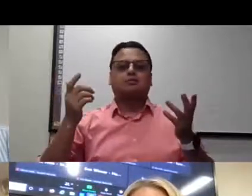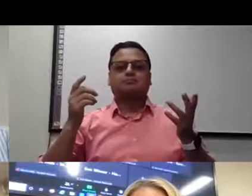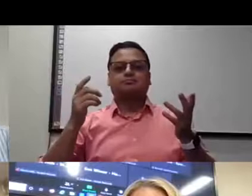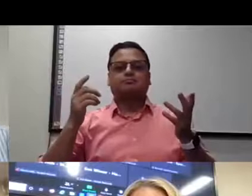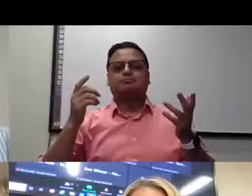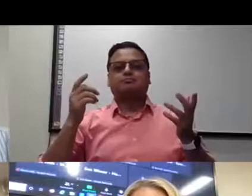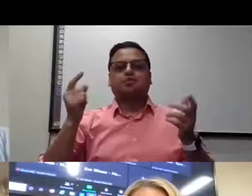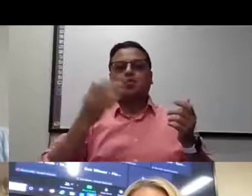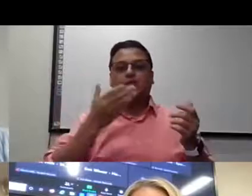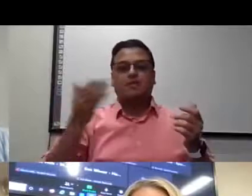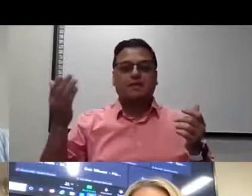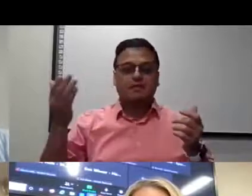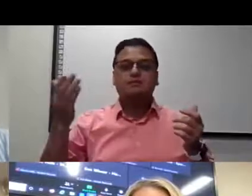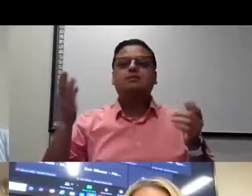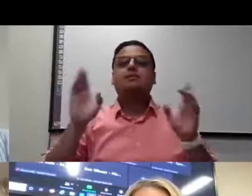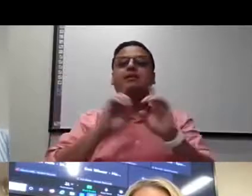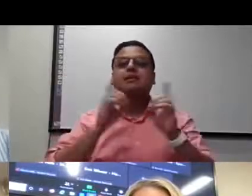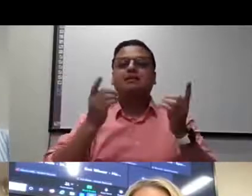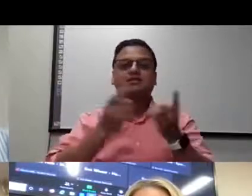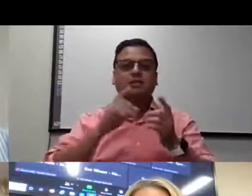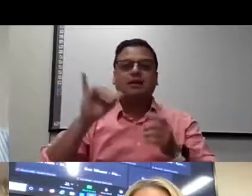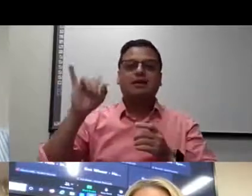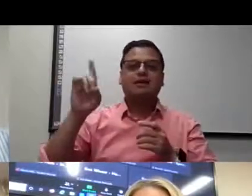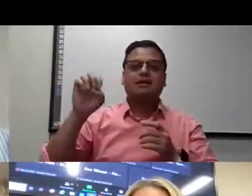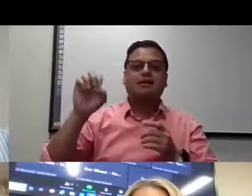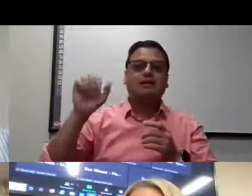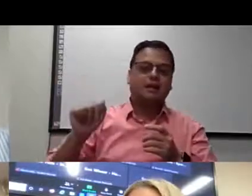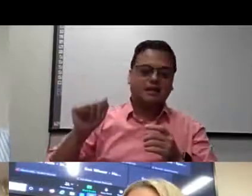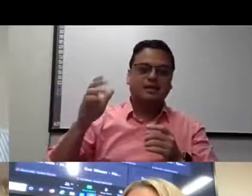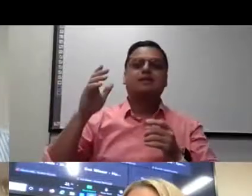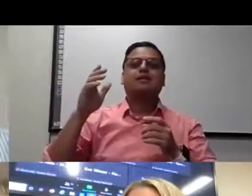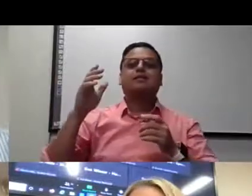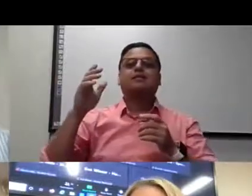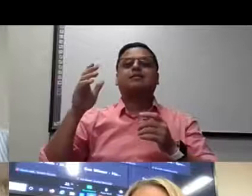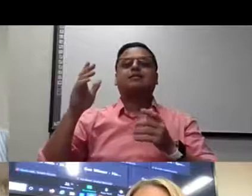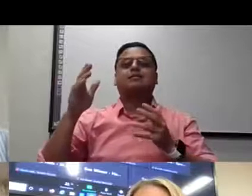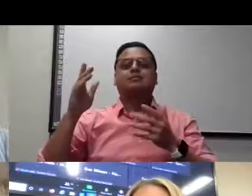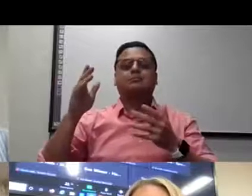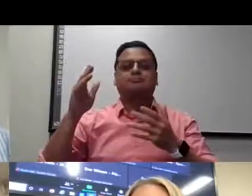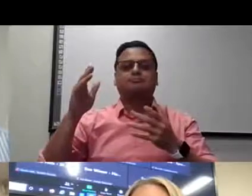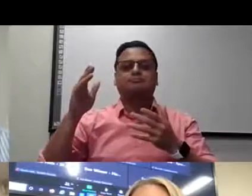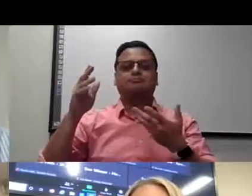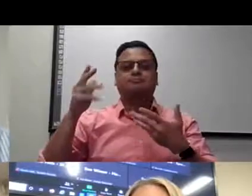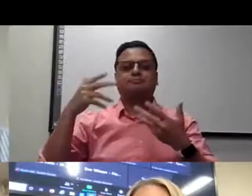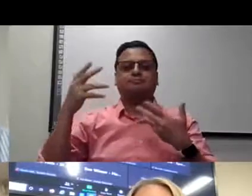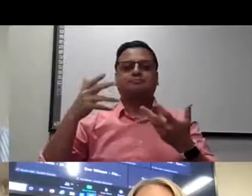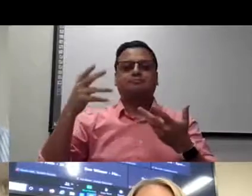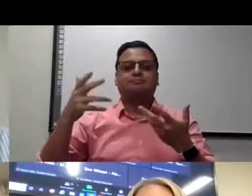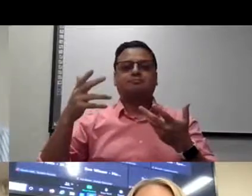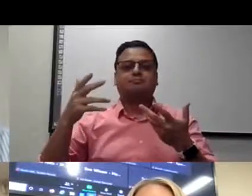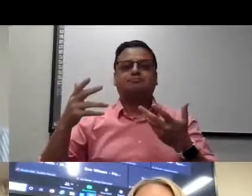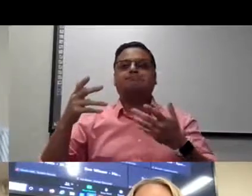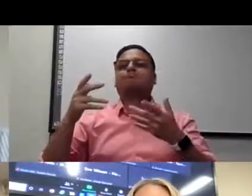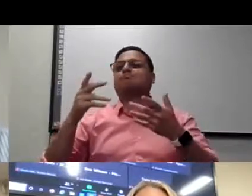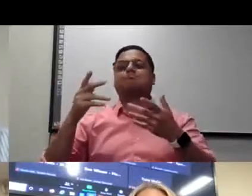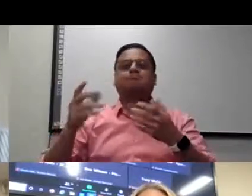One of the things that as a district, IDEA or Individuals with Disabilities Education Act and directs us to